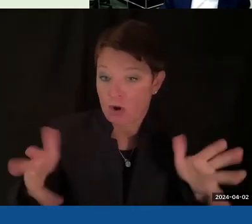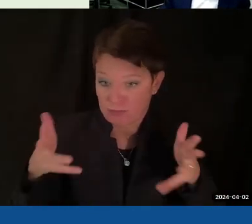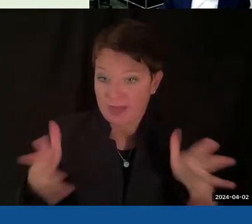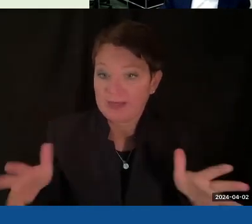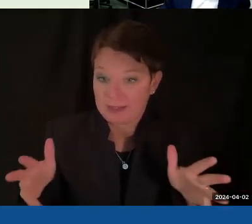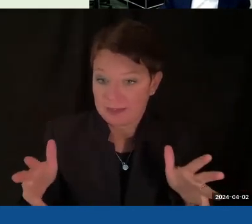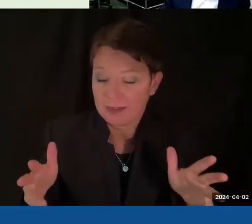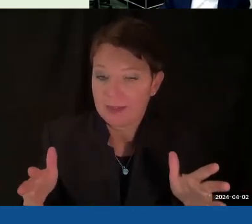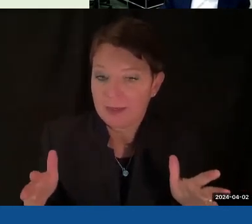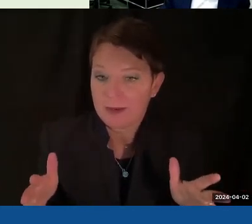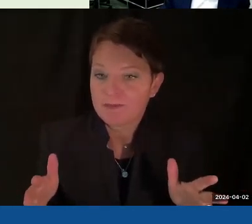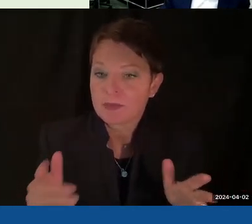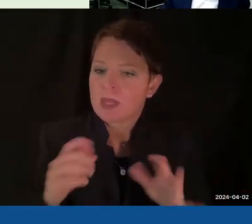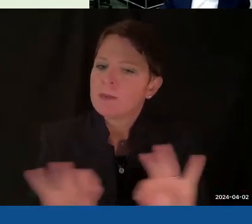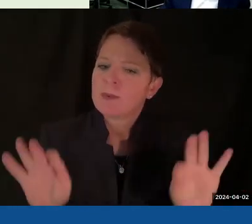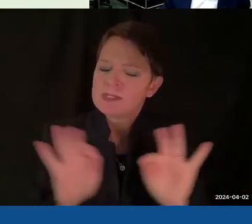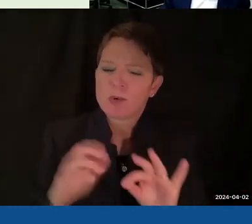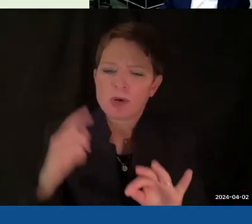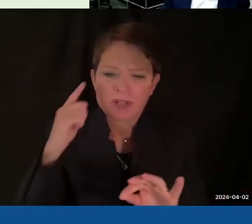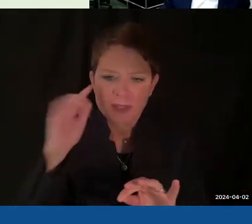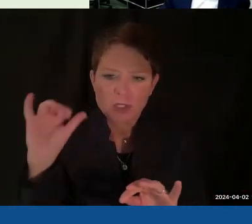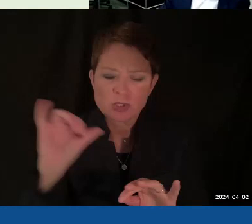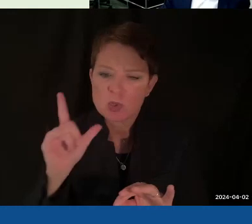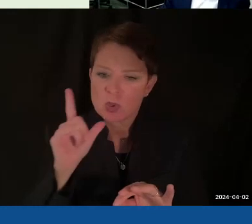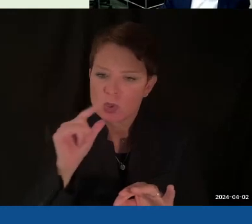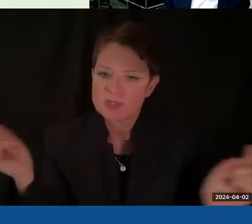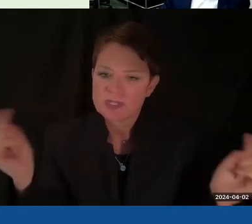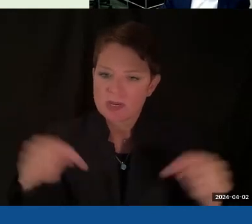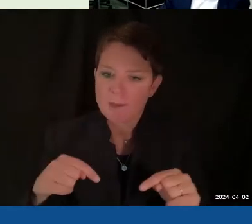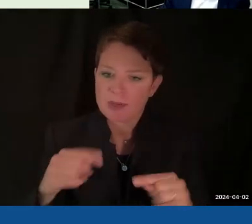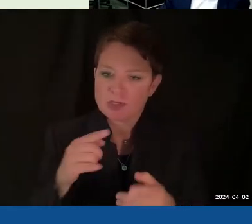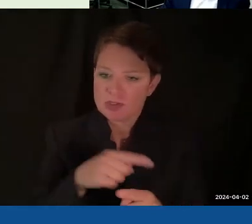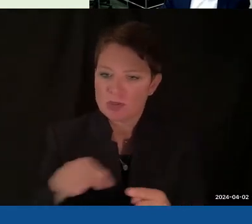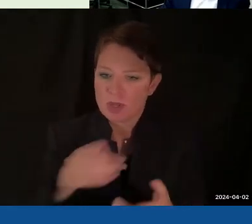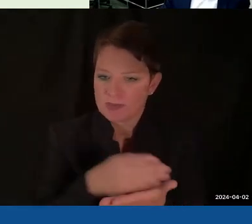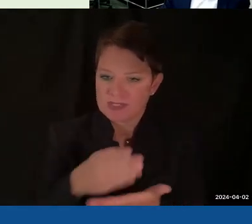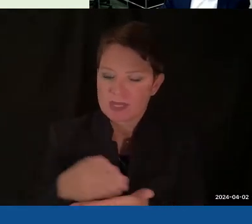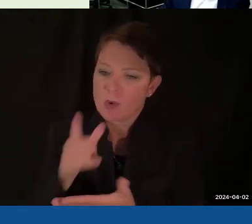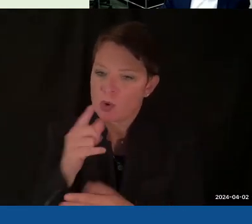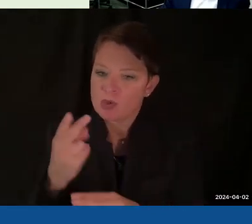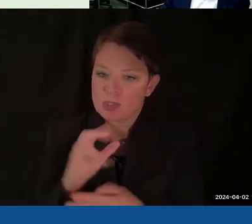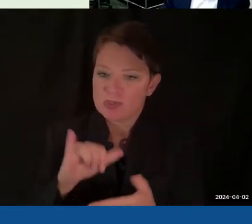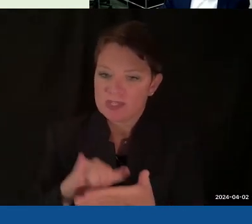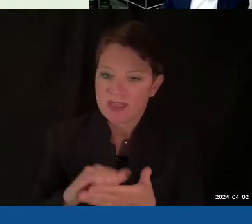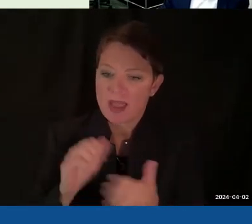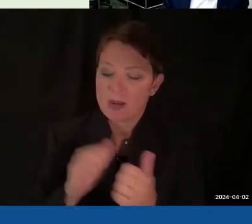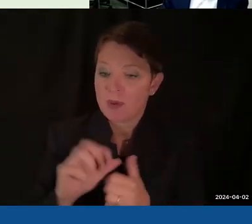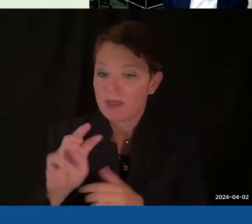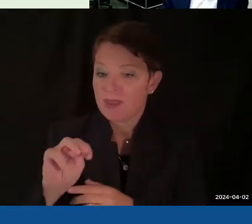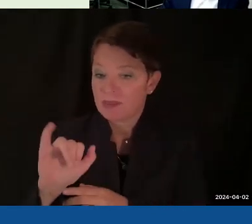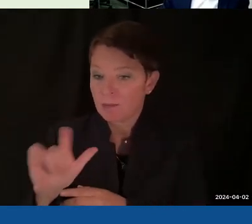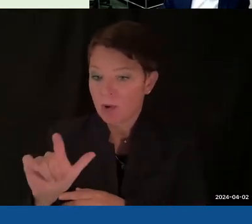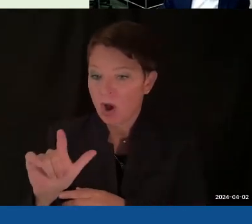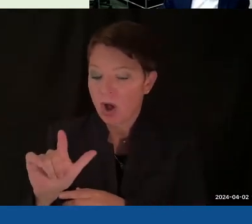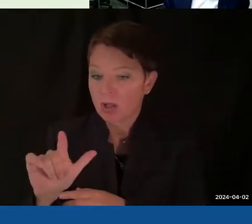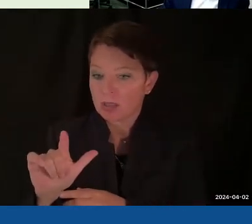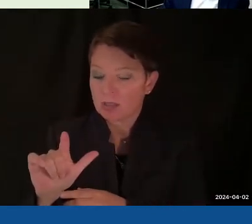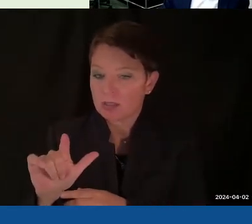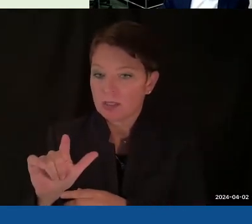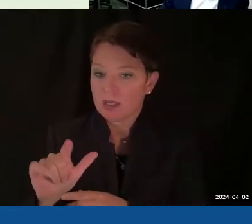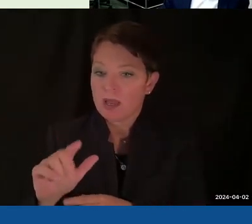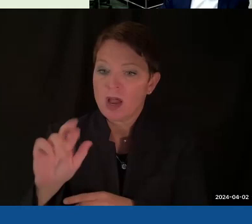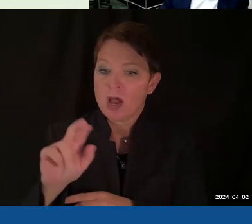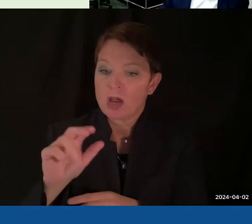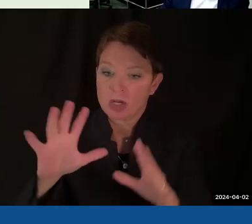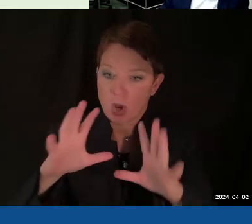And so, what's important to think about also is who is coming to those stops, who would be using them. And with the mall going away and the